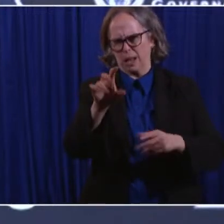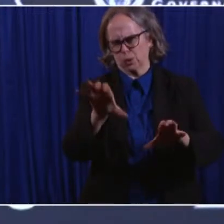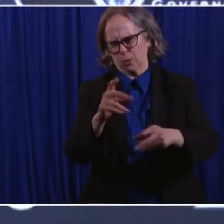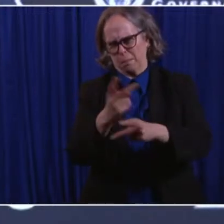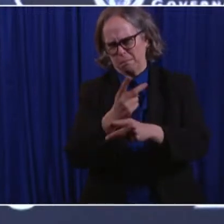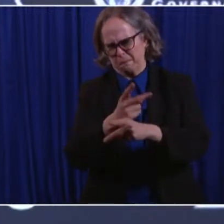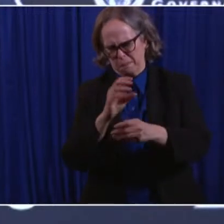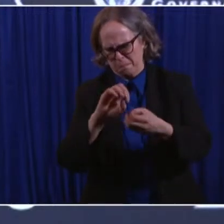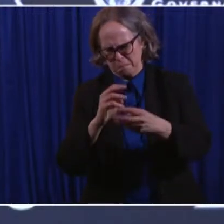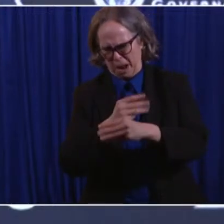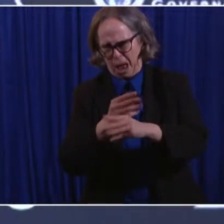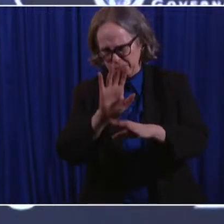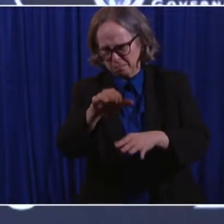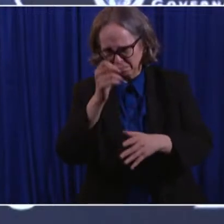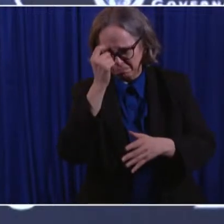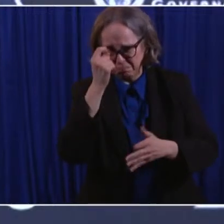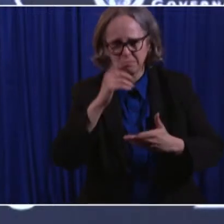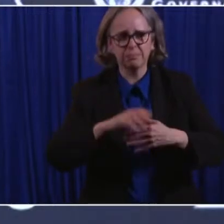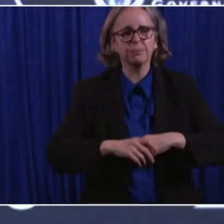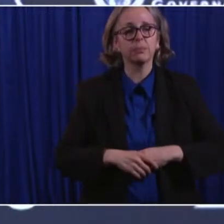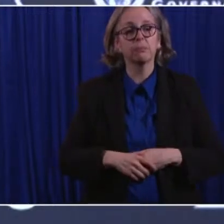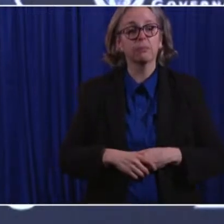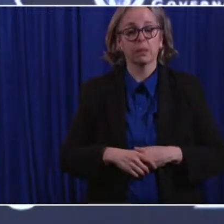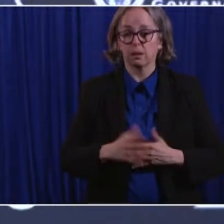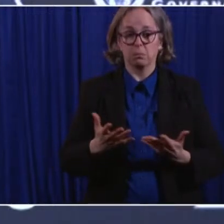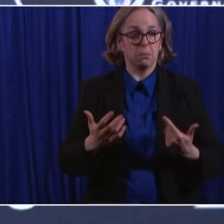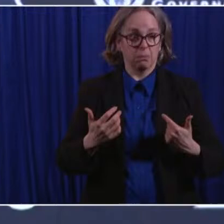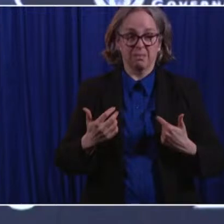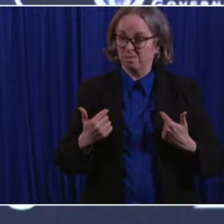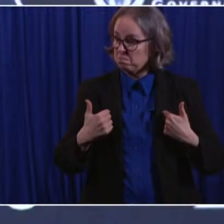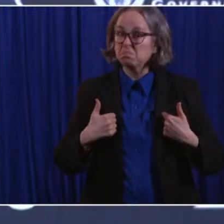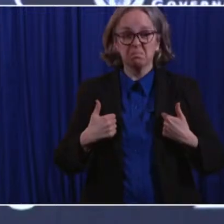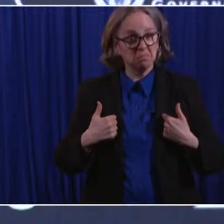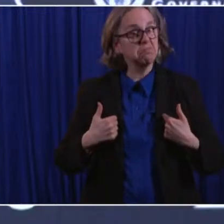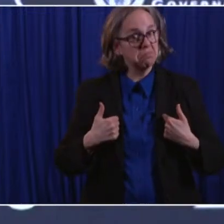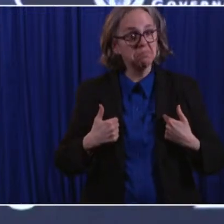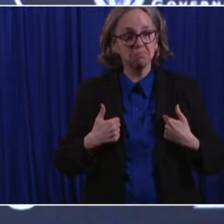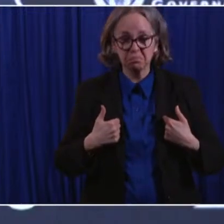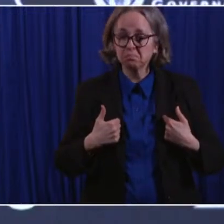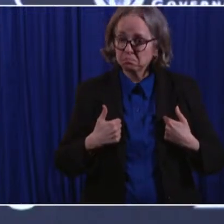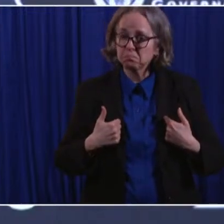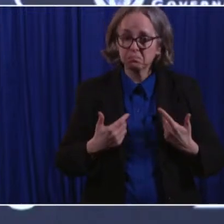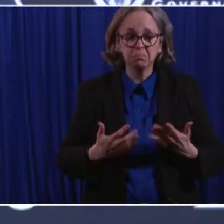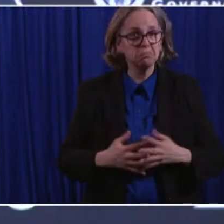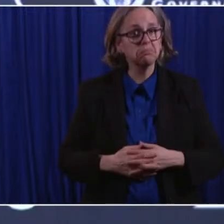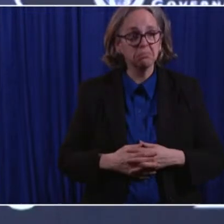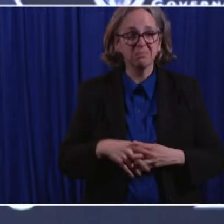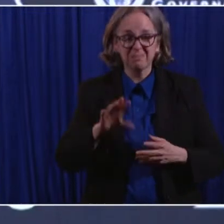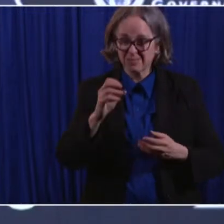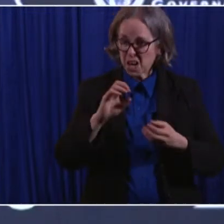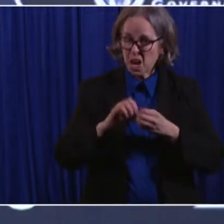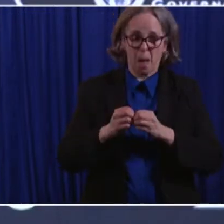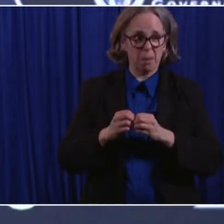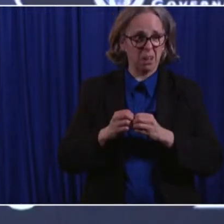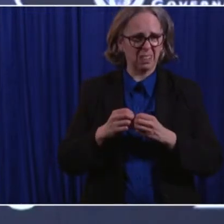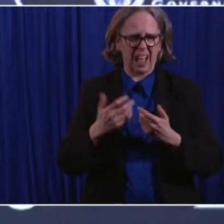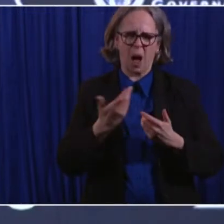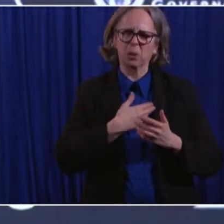obvious when you think about it, but the number that we show, we're at like 21 or 22% of our population. I think it's